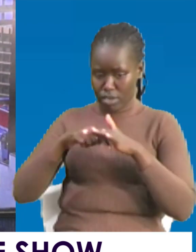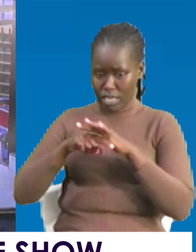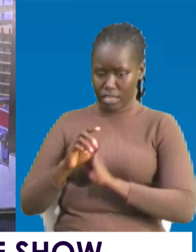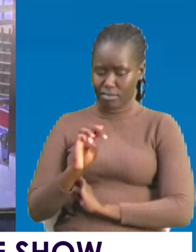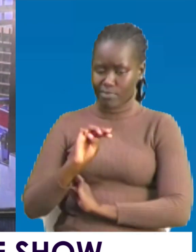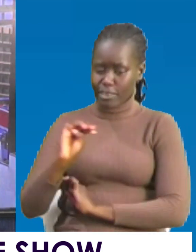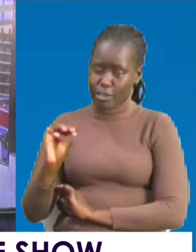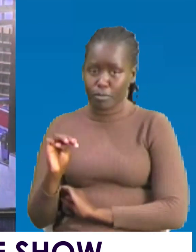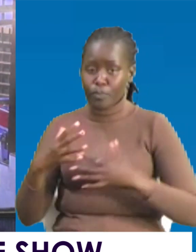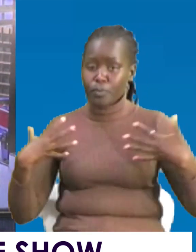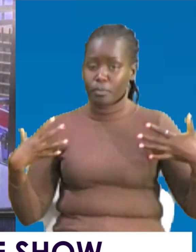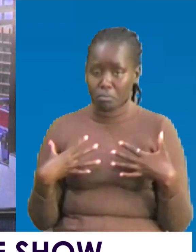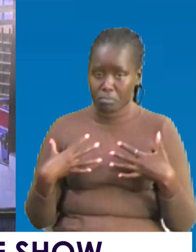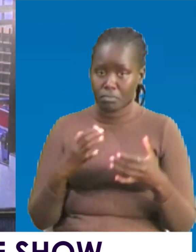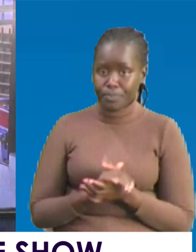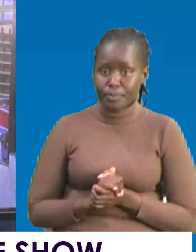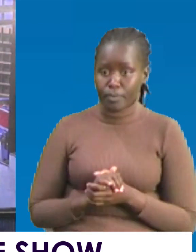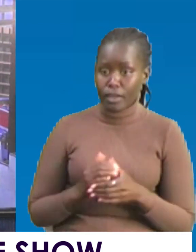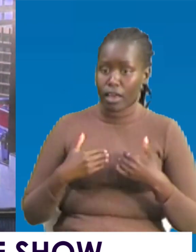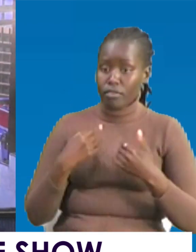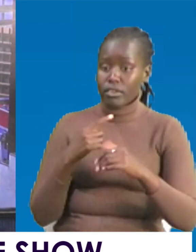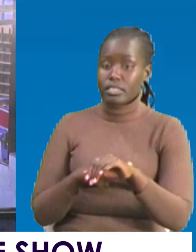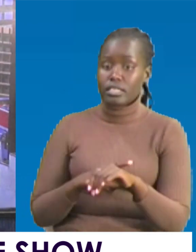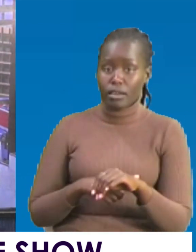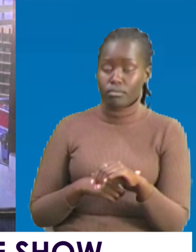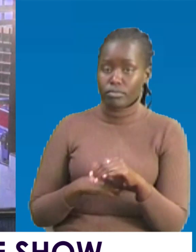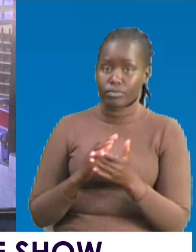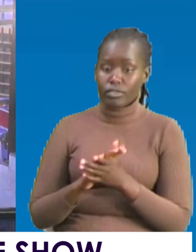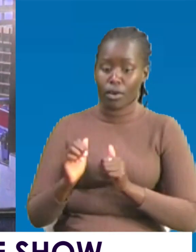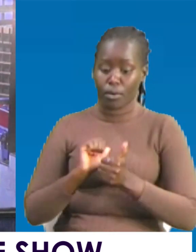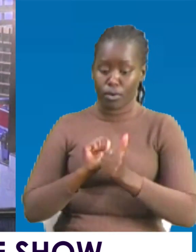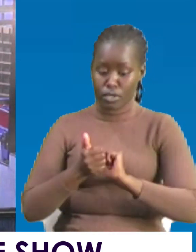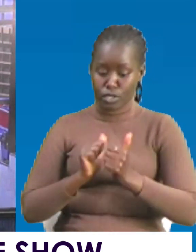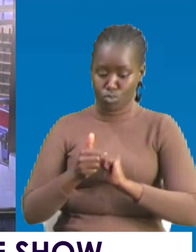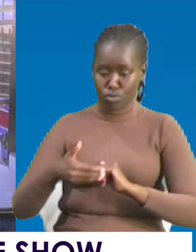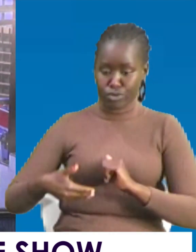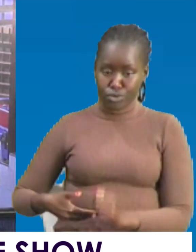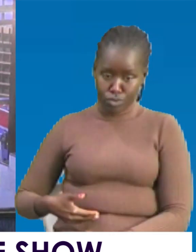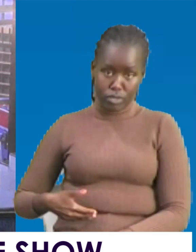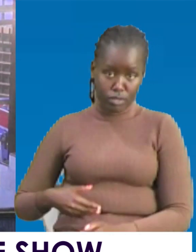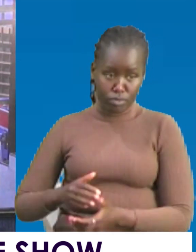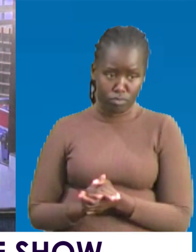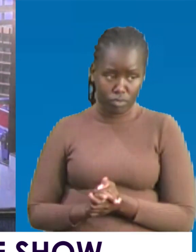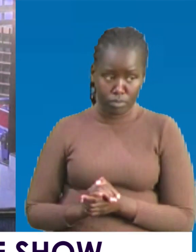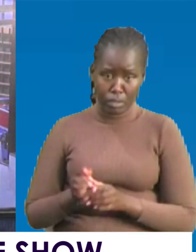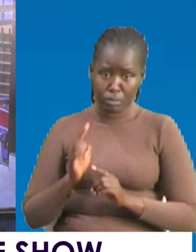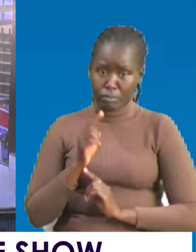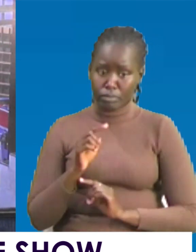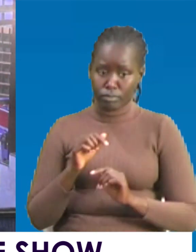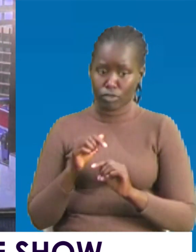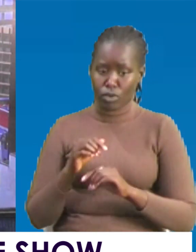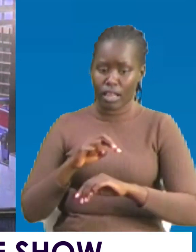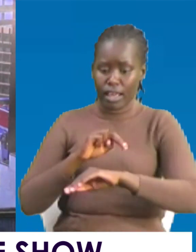be shocked. There was a time when our sports youths would be intimidated on the